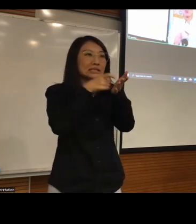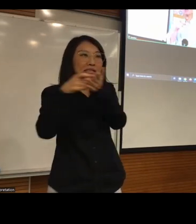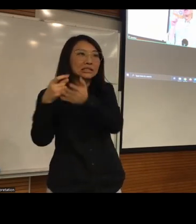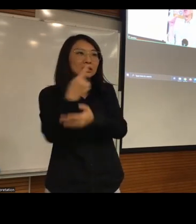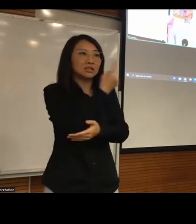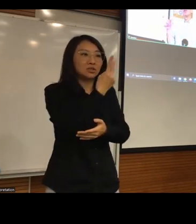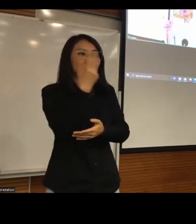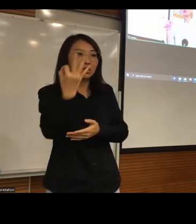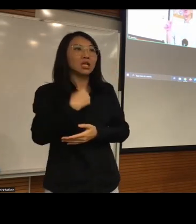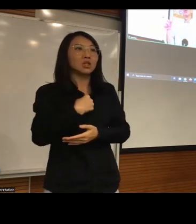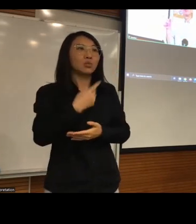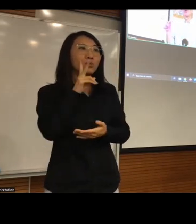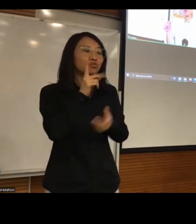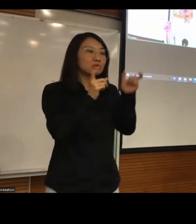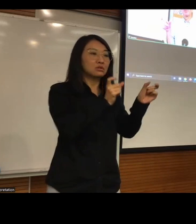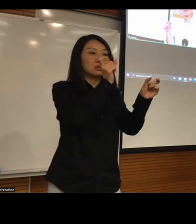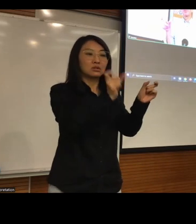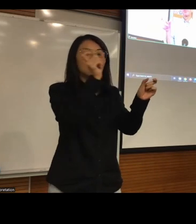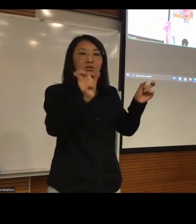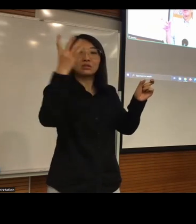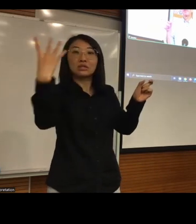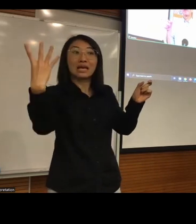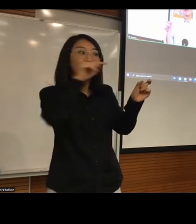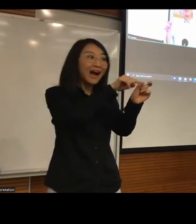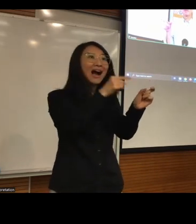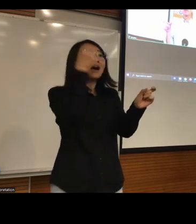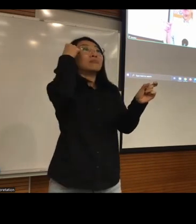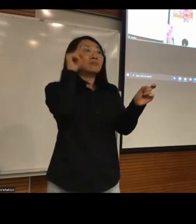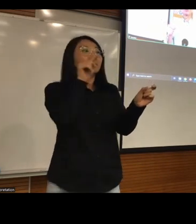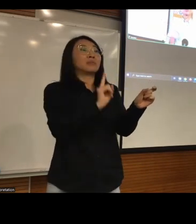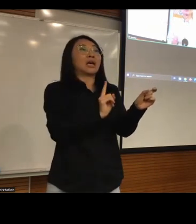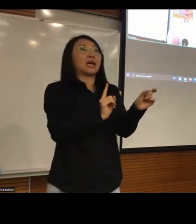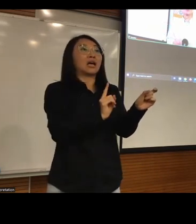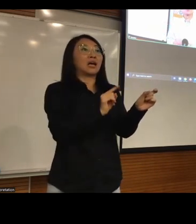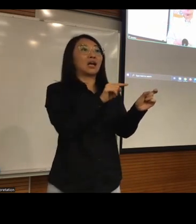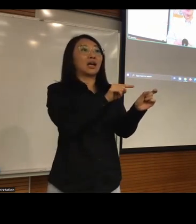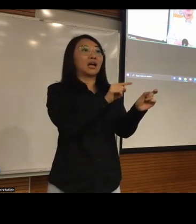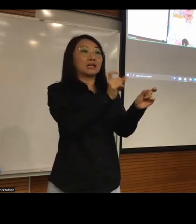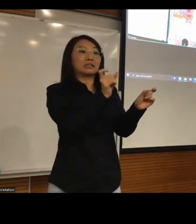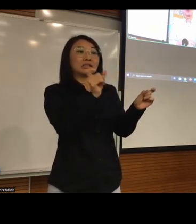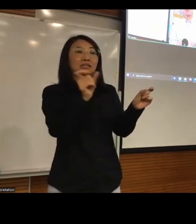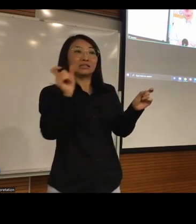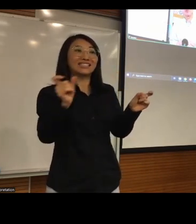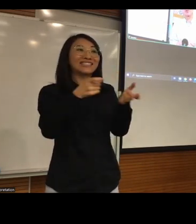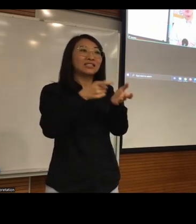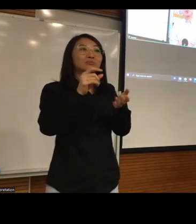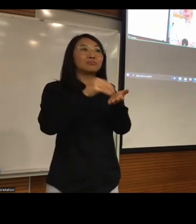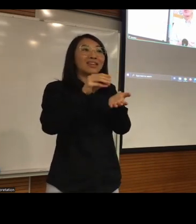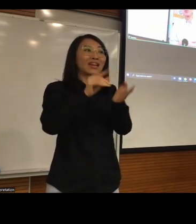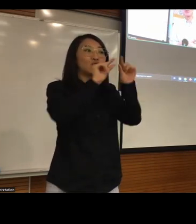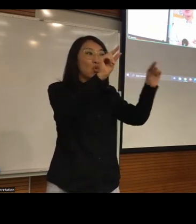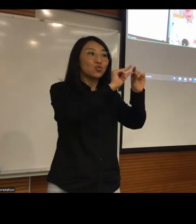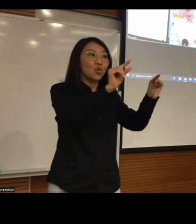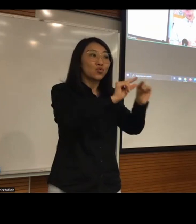word until you heard the 4th. And in some cases, not just in terms of words, but in terms of the sentence, of what the